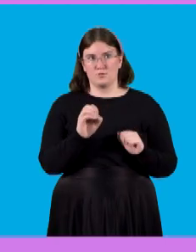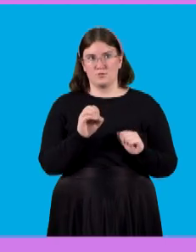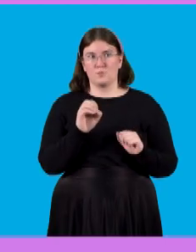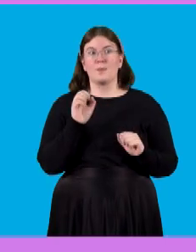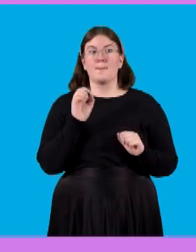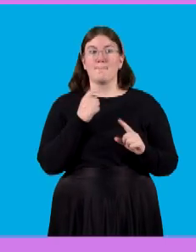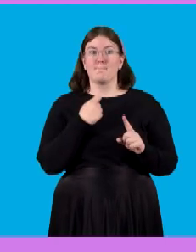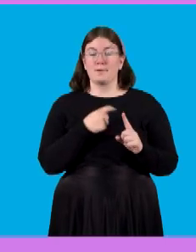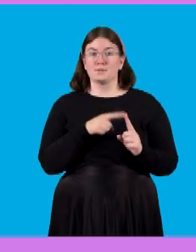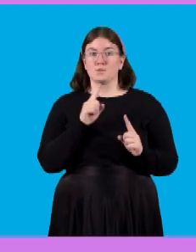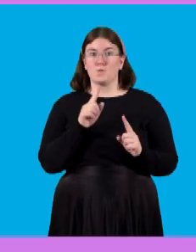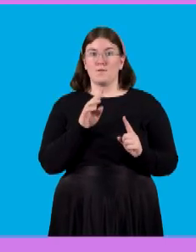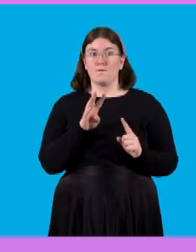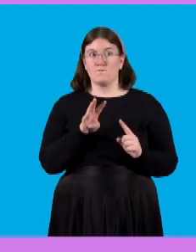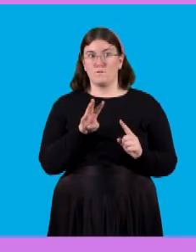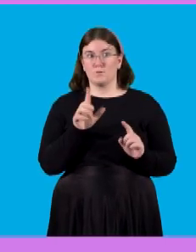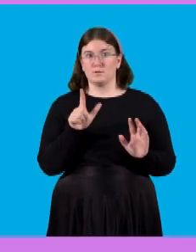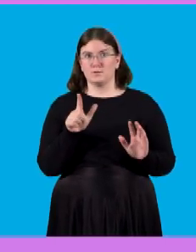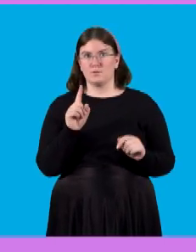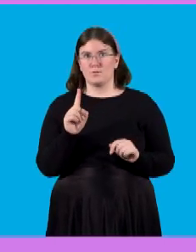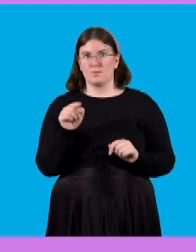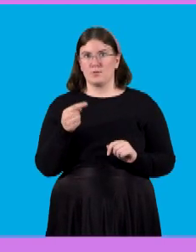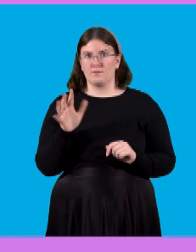22,890 plus